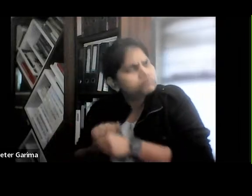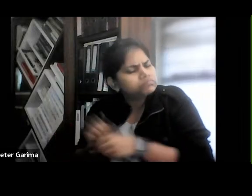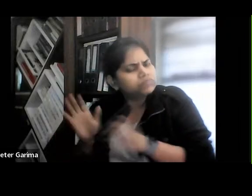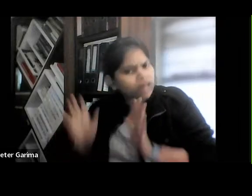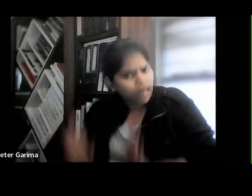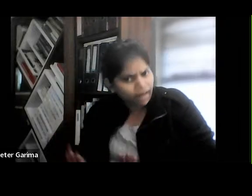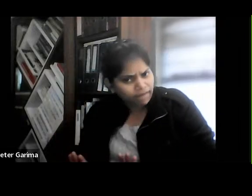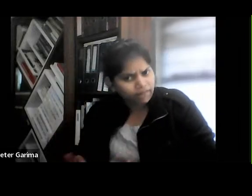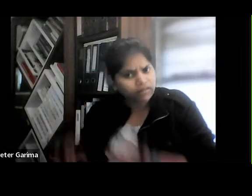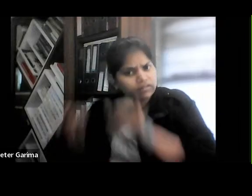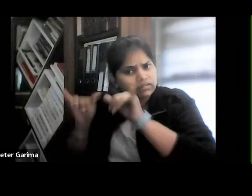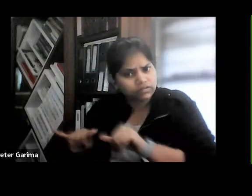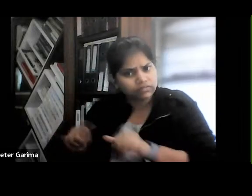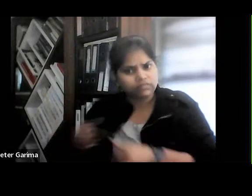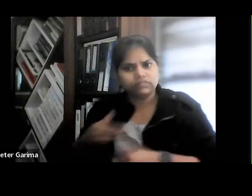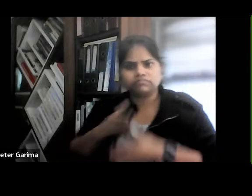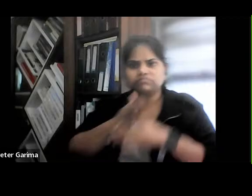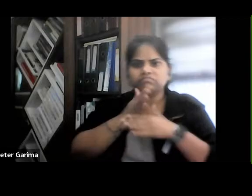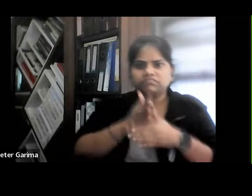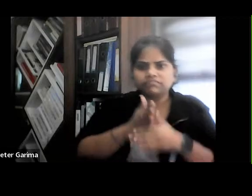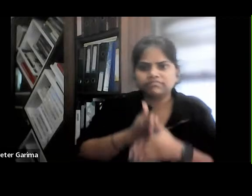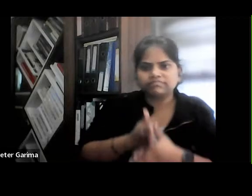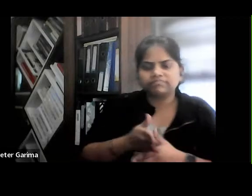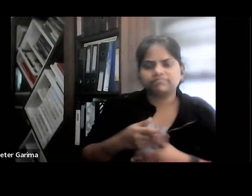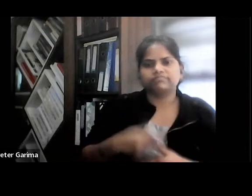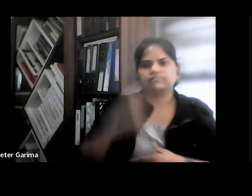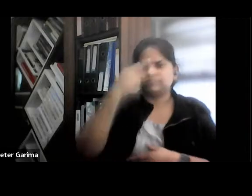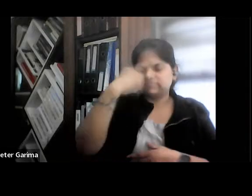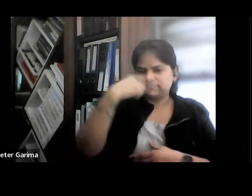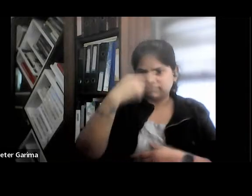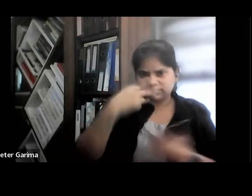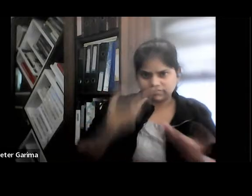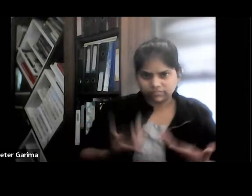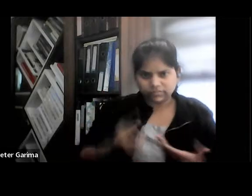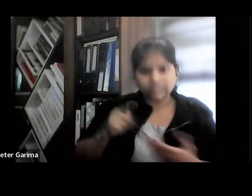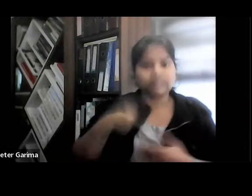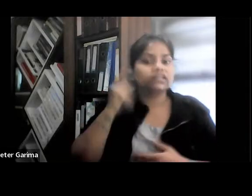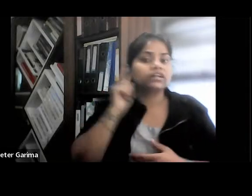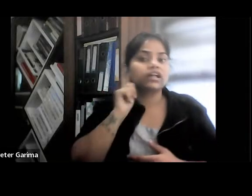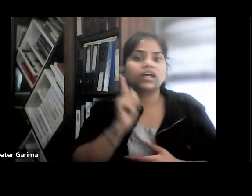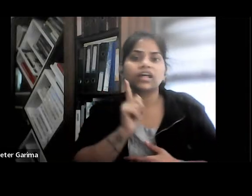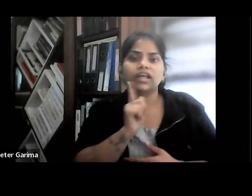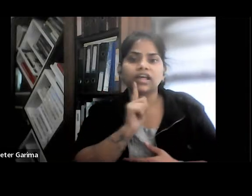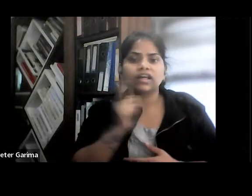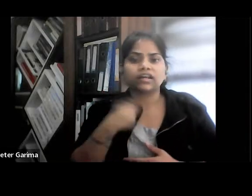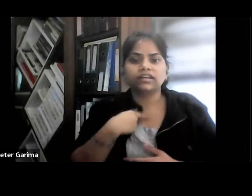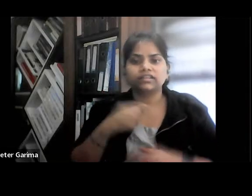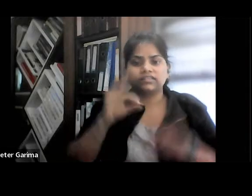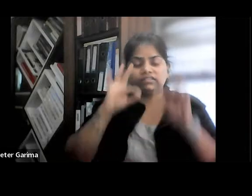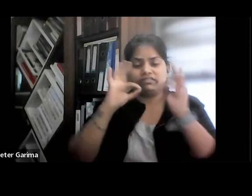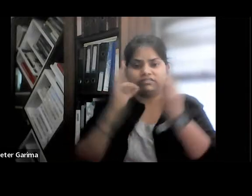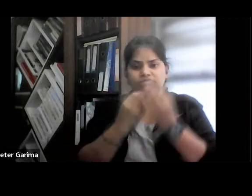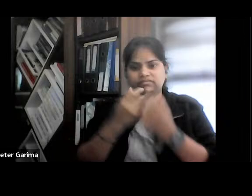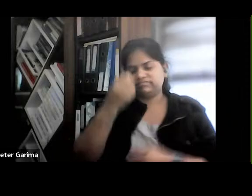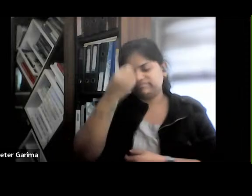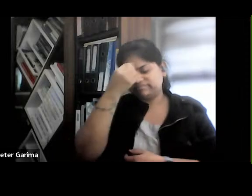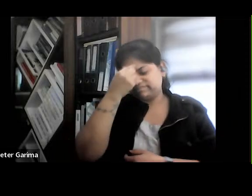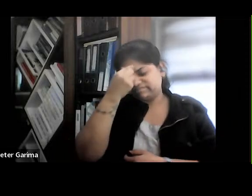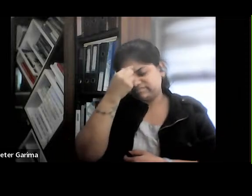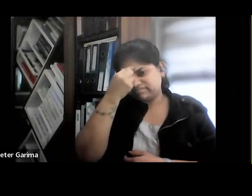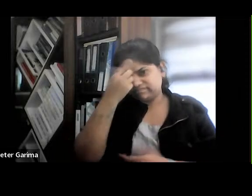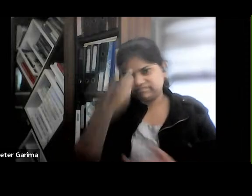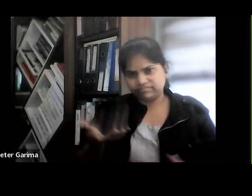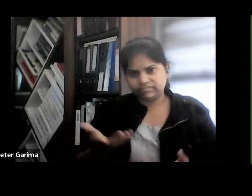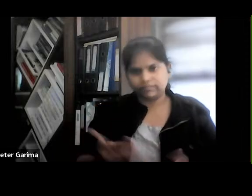to share his sense of sorrow, and his deafness becomes, and I quote, a family tragedy. The narrative